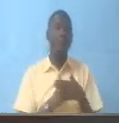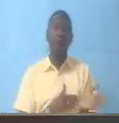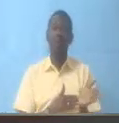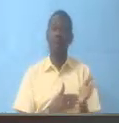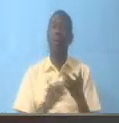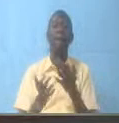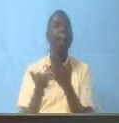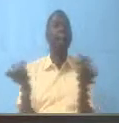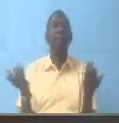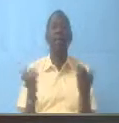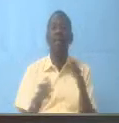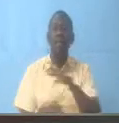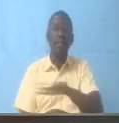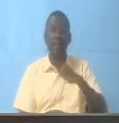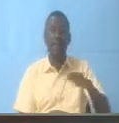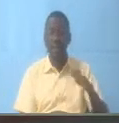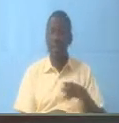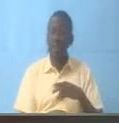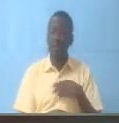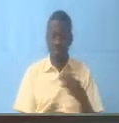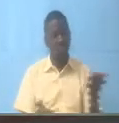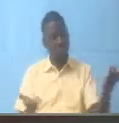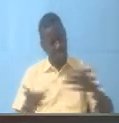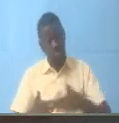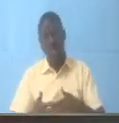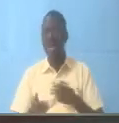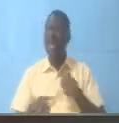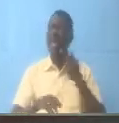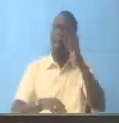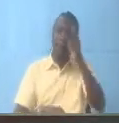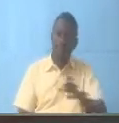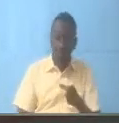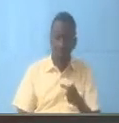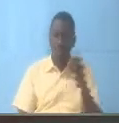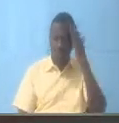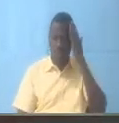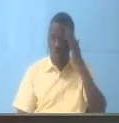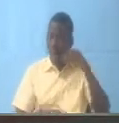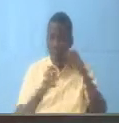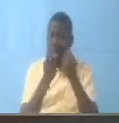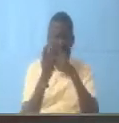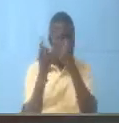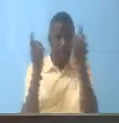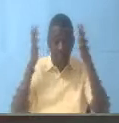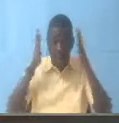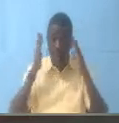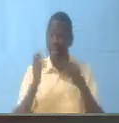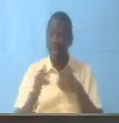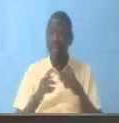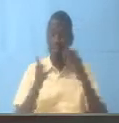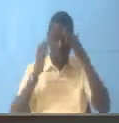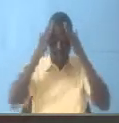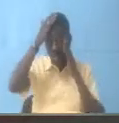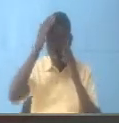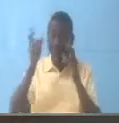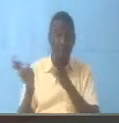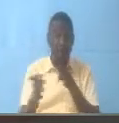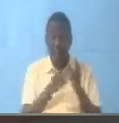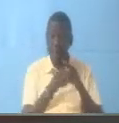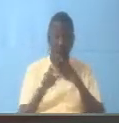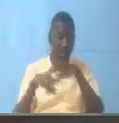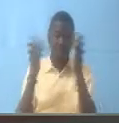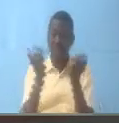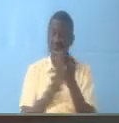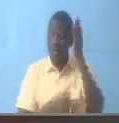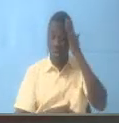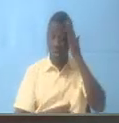wanted them to come in. Anyone who knew something about the incident could testify. So they were coming, for their colleagues and